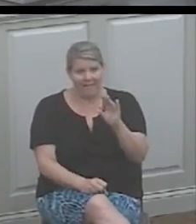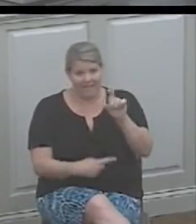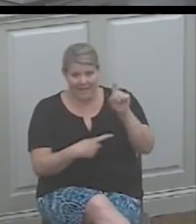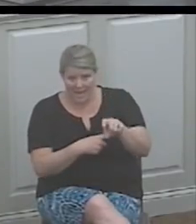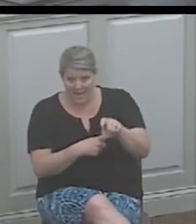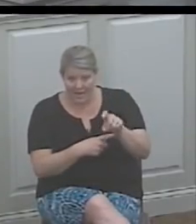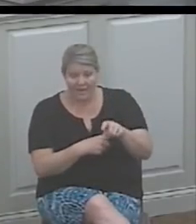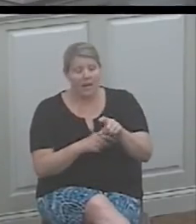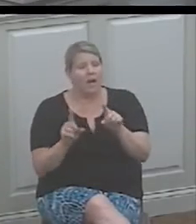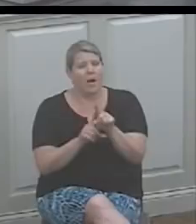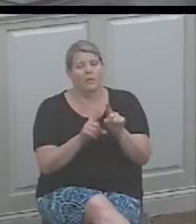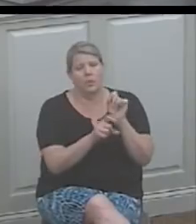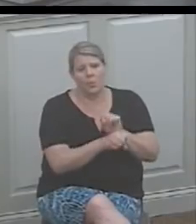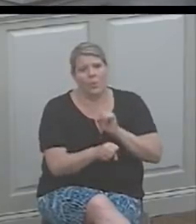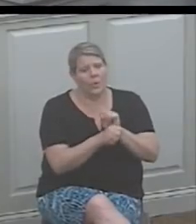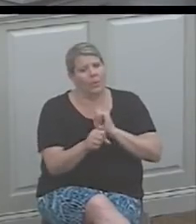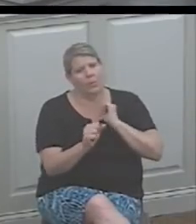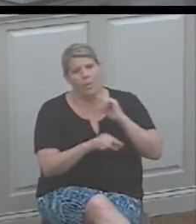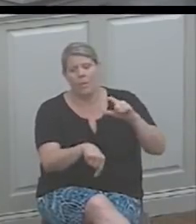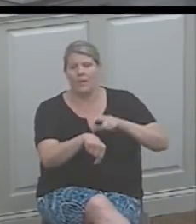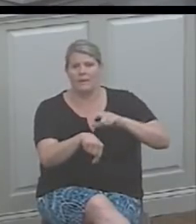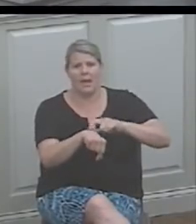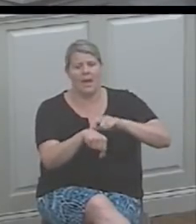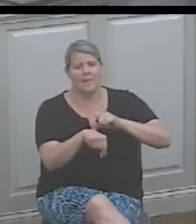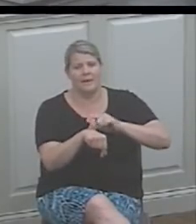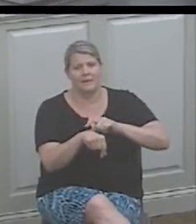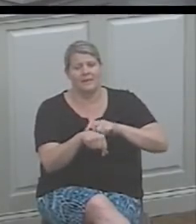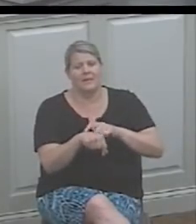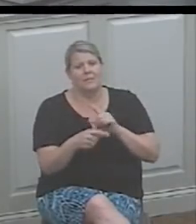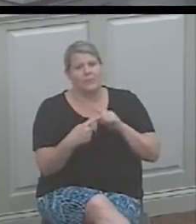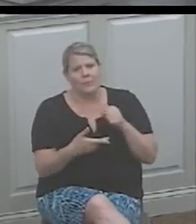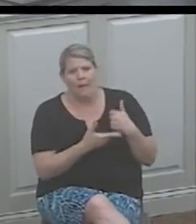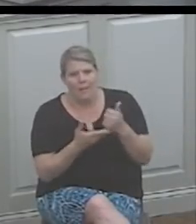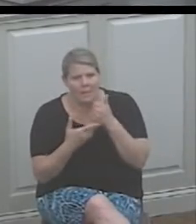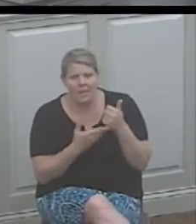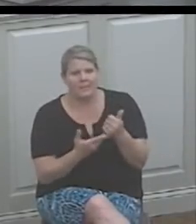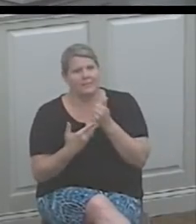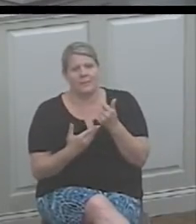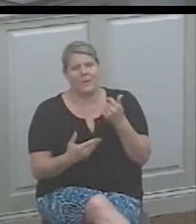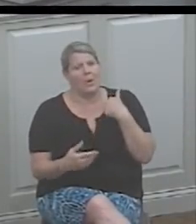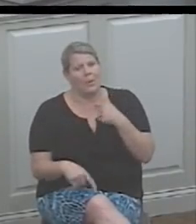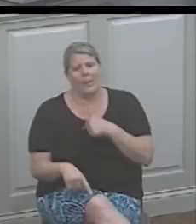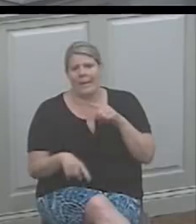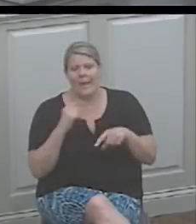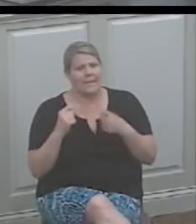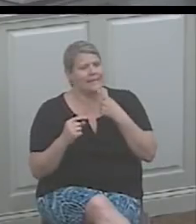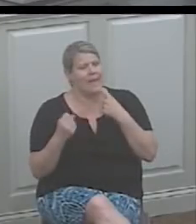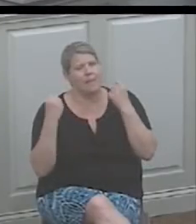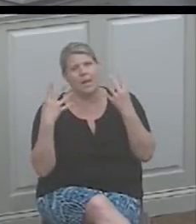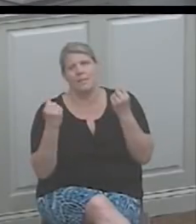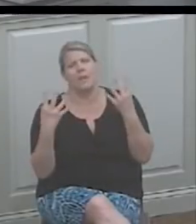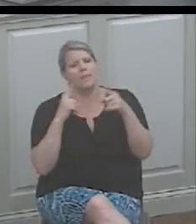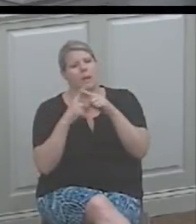there quietly behind the scenes, and we can't say enough or do enough for them. But Chief Flug, if